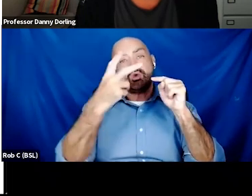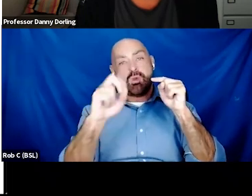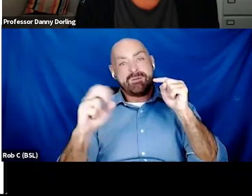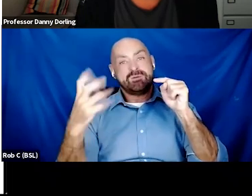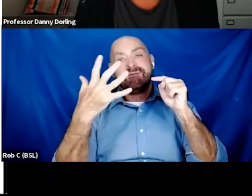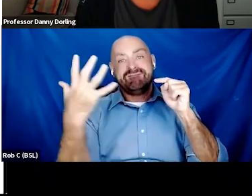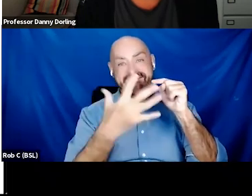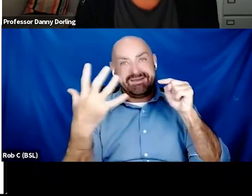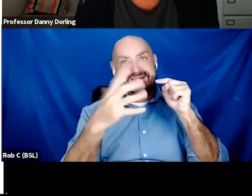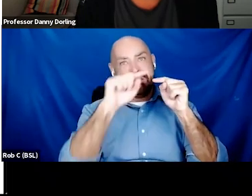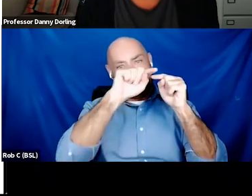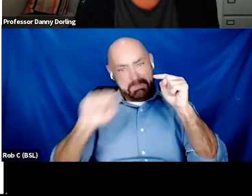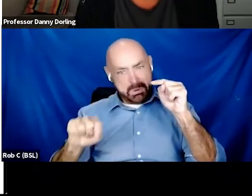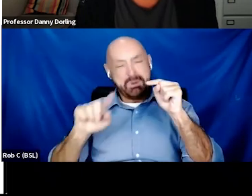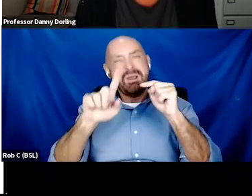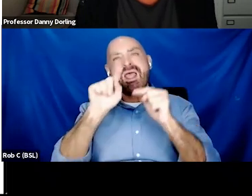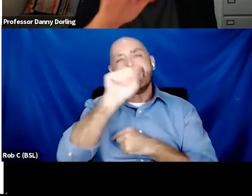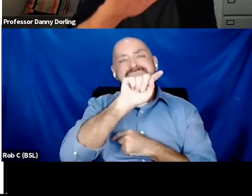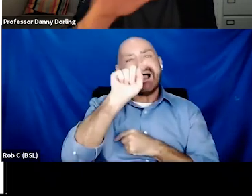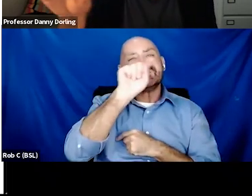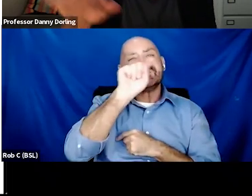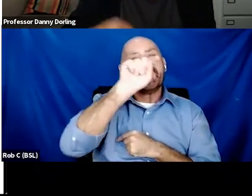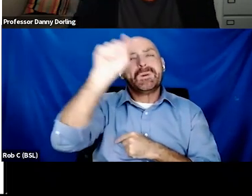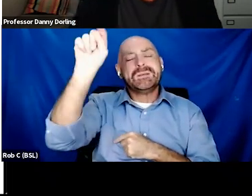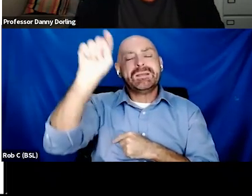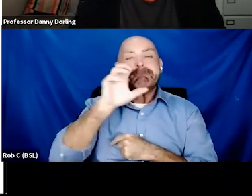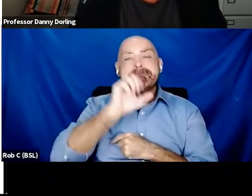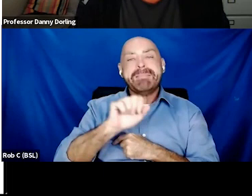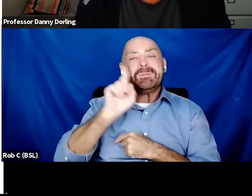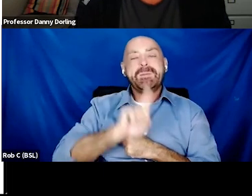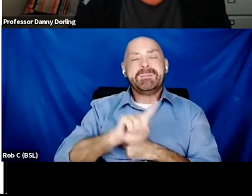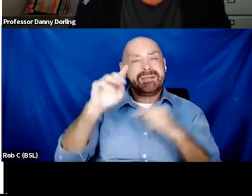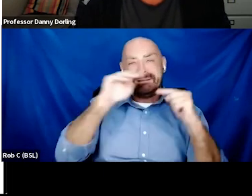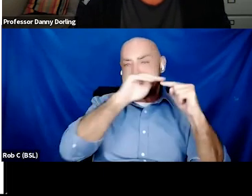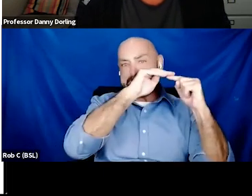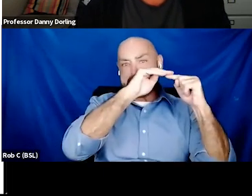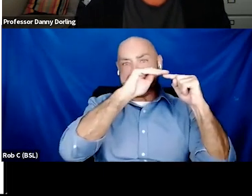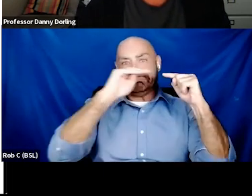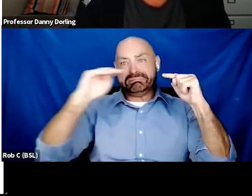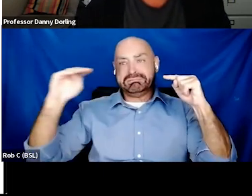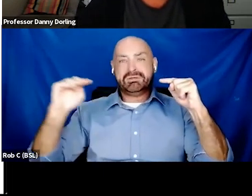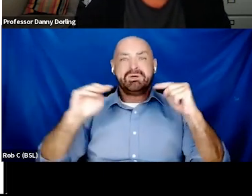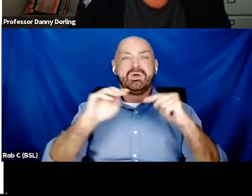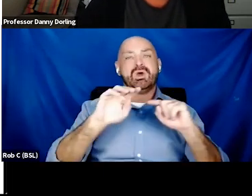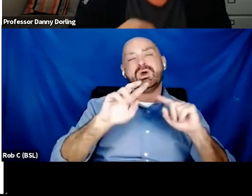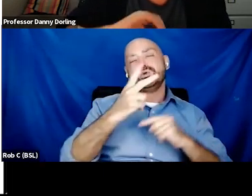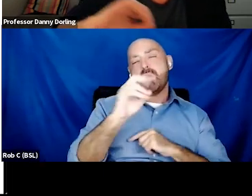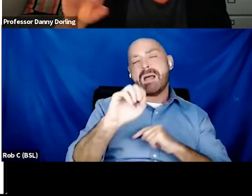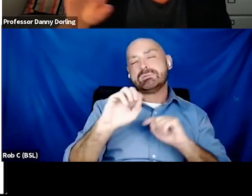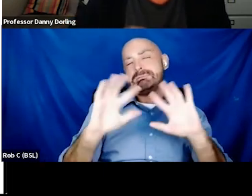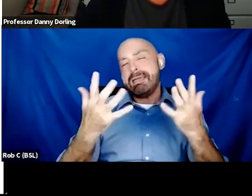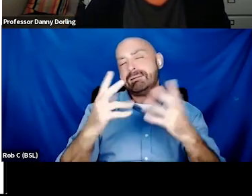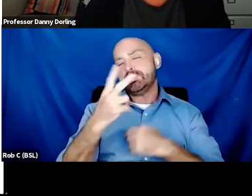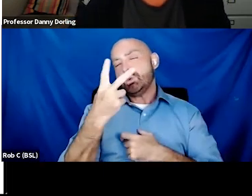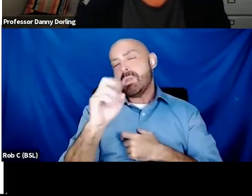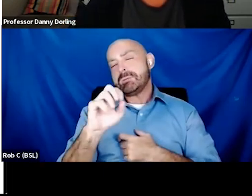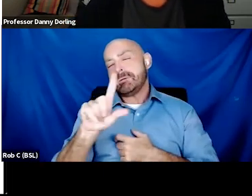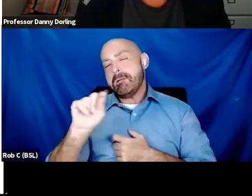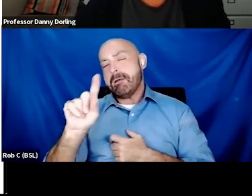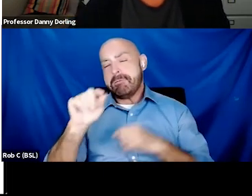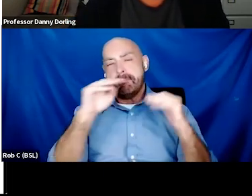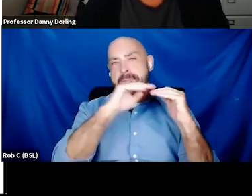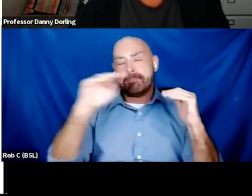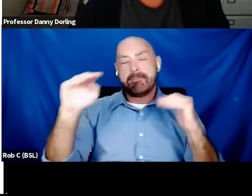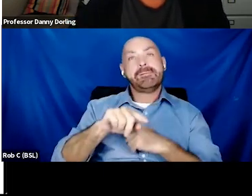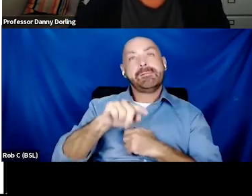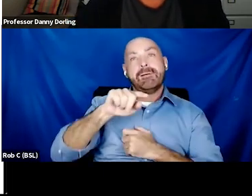But essentially that little dotted line for both men and women goes flat after 2010, 2011. The diagonal lines are all